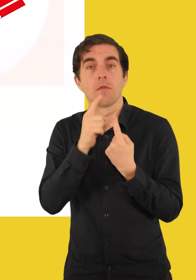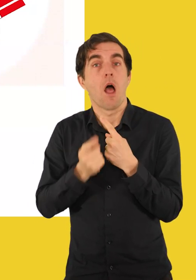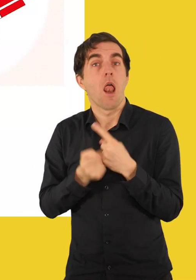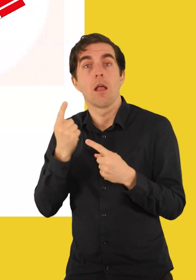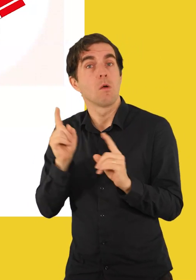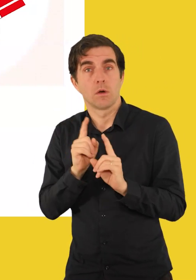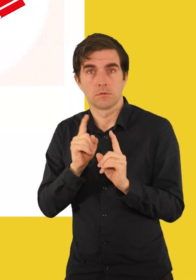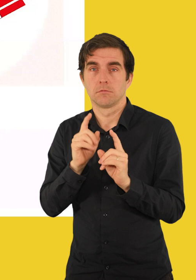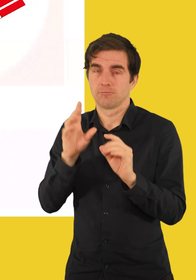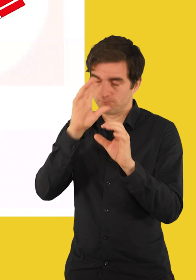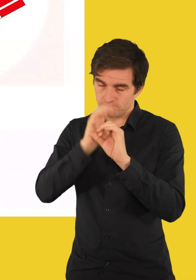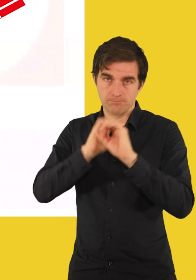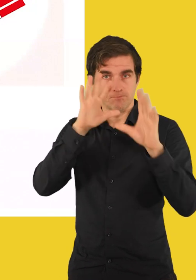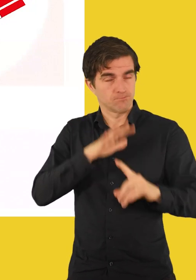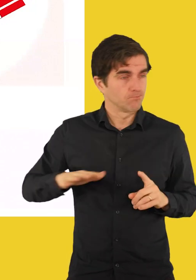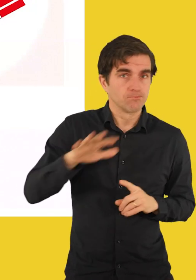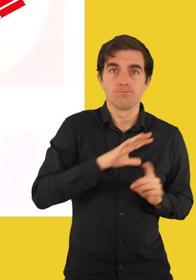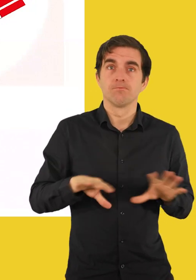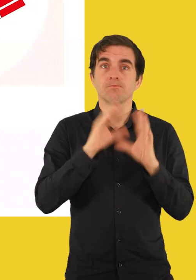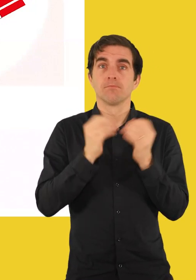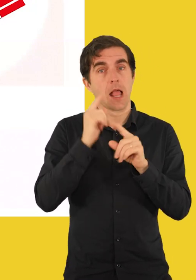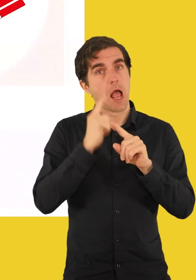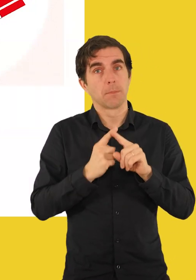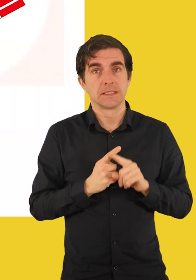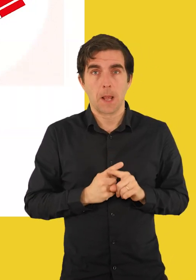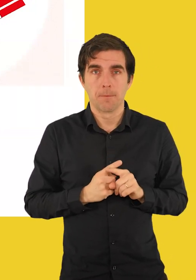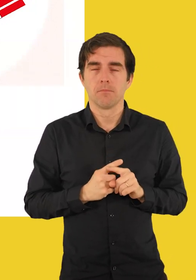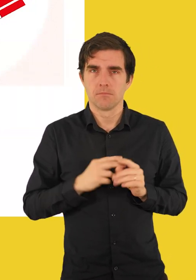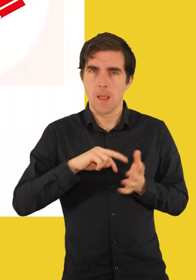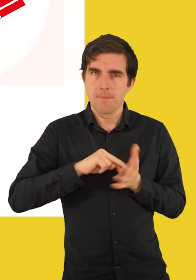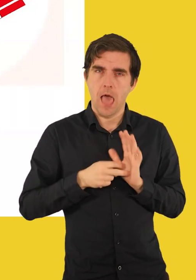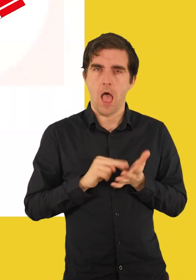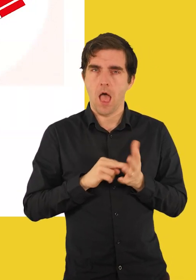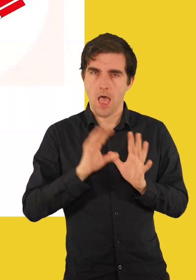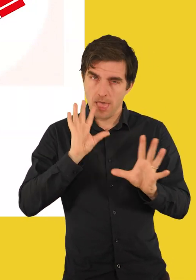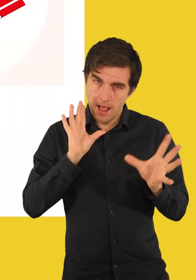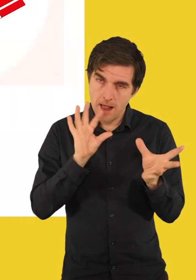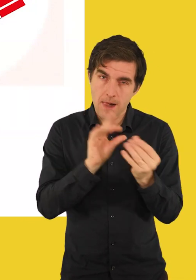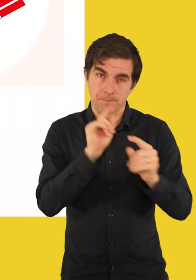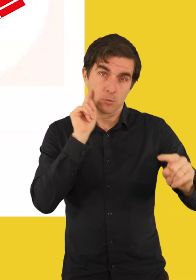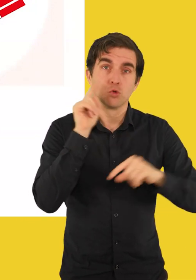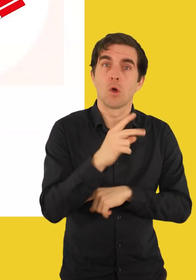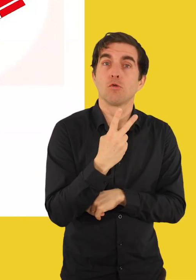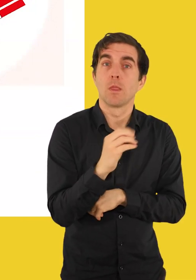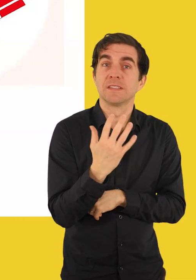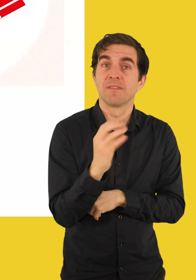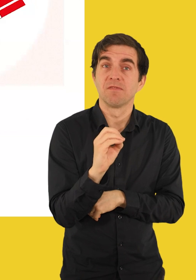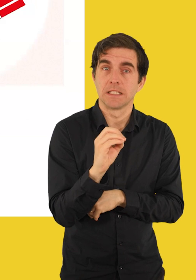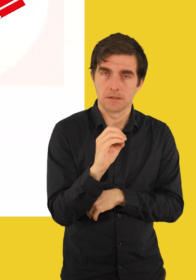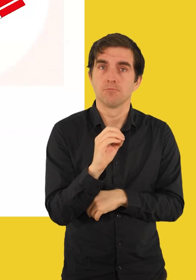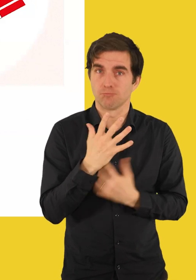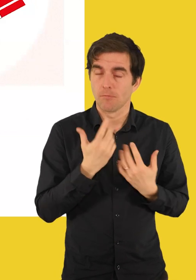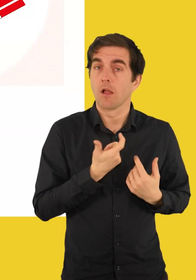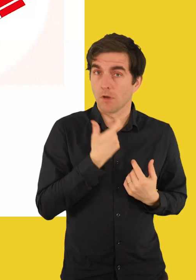And the other one is the comprehensive vision of Amsterdam. So that's the spatial planning up until 2050. Also,